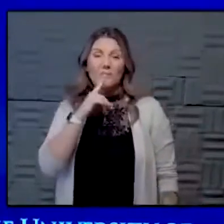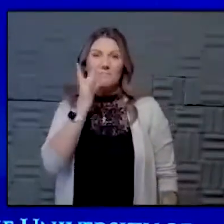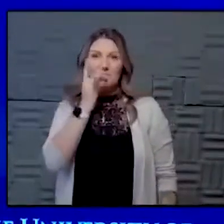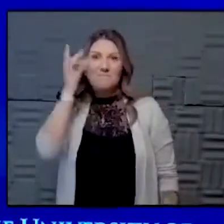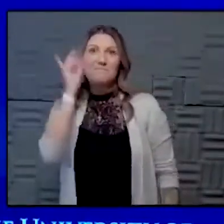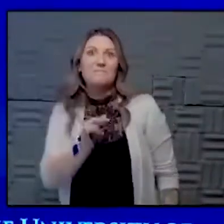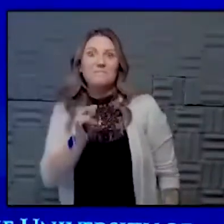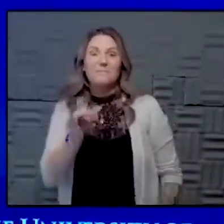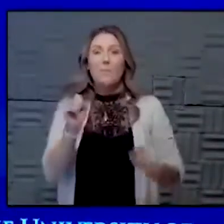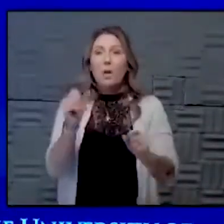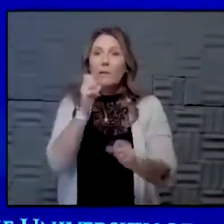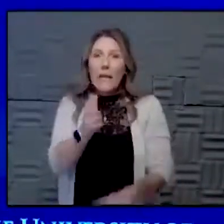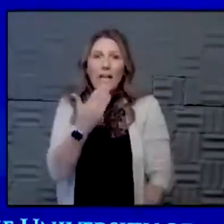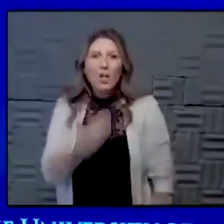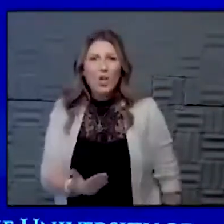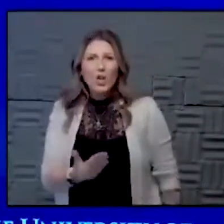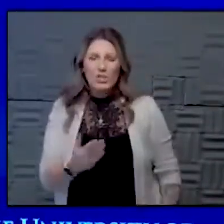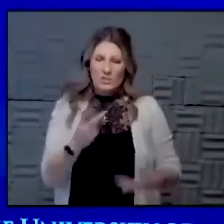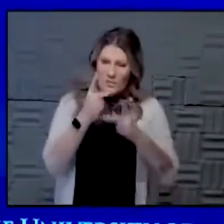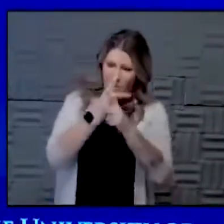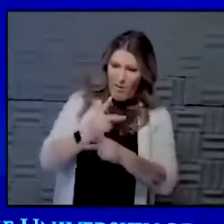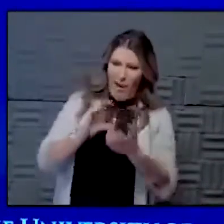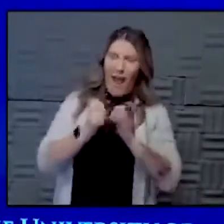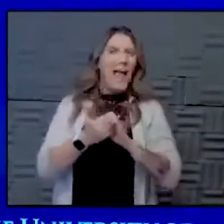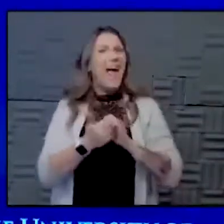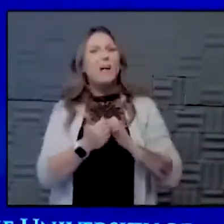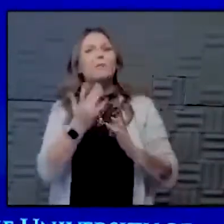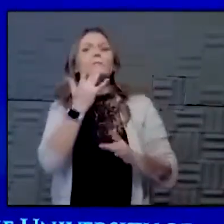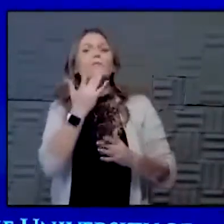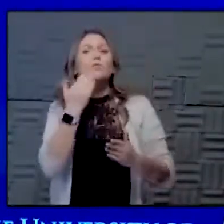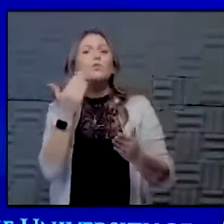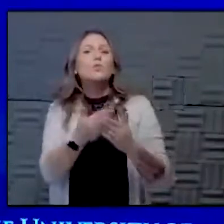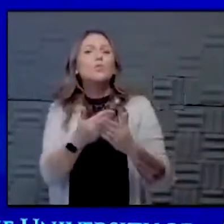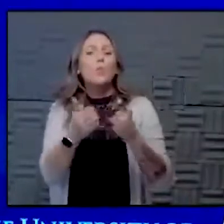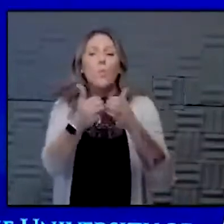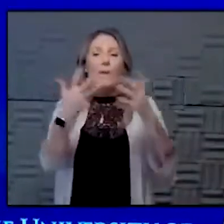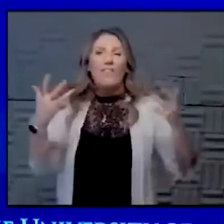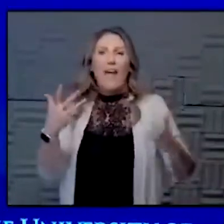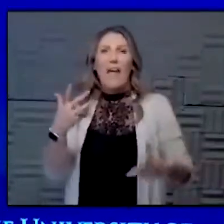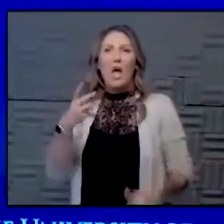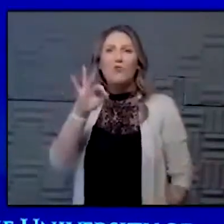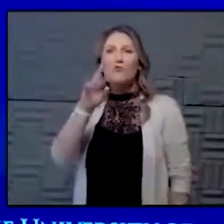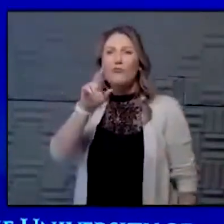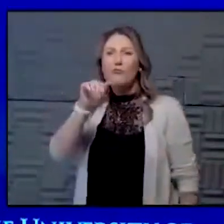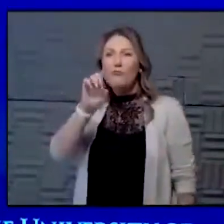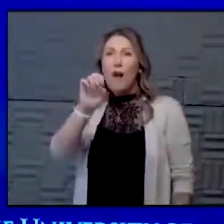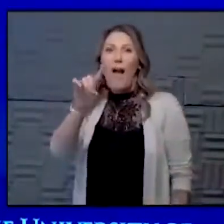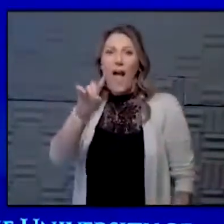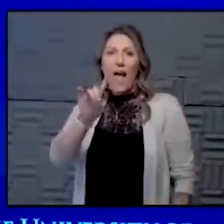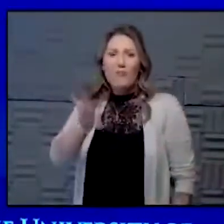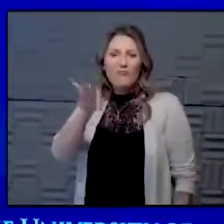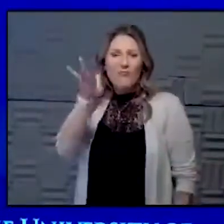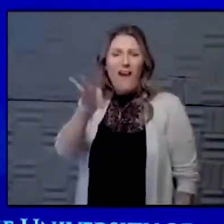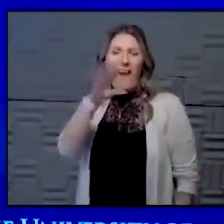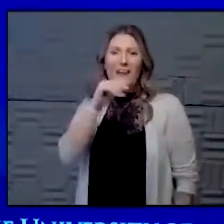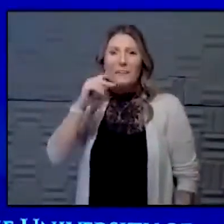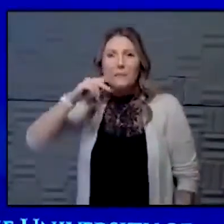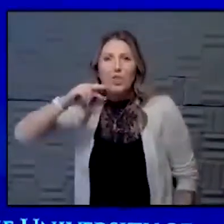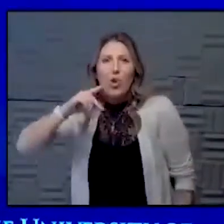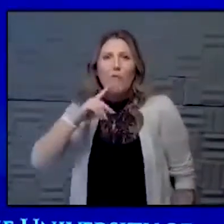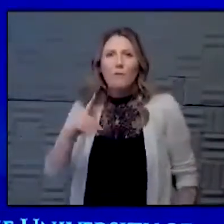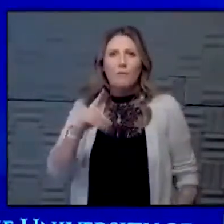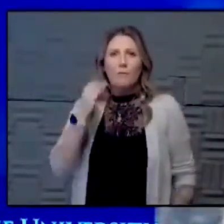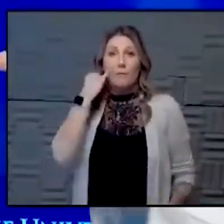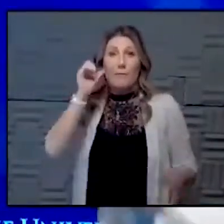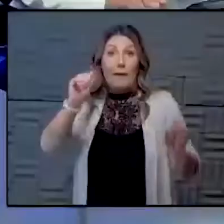good for you. So what you have to do is figure out how things can taste good without have it being fried and salty. And if you can do that, you can almost always